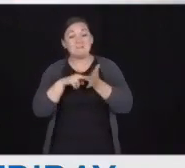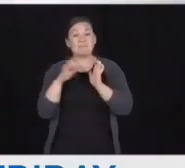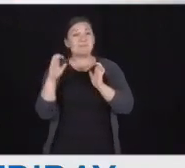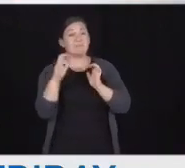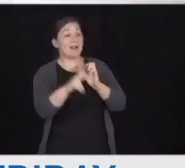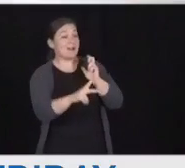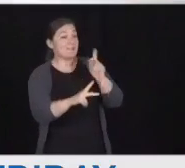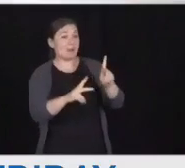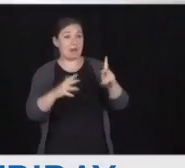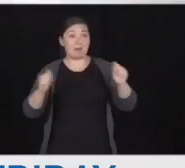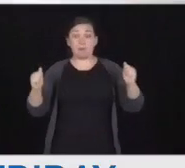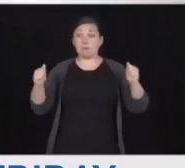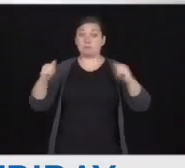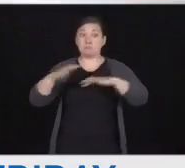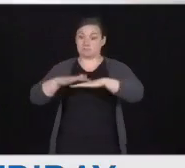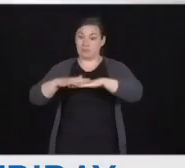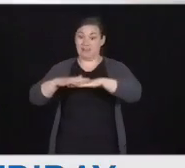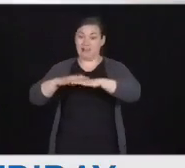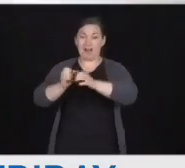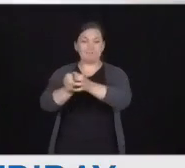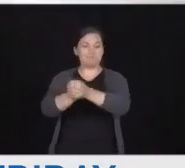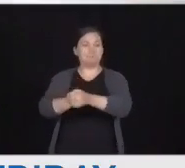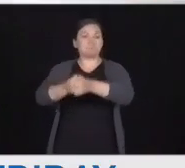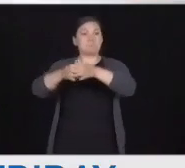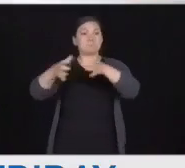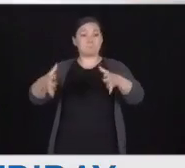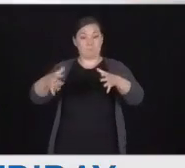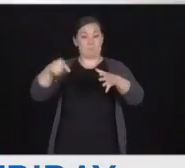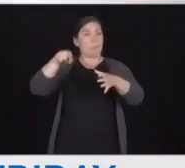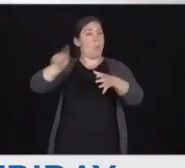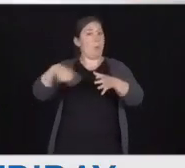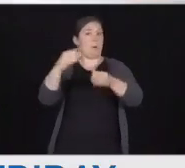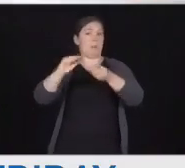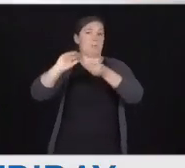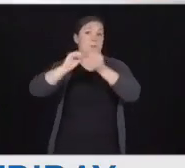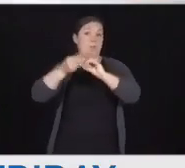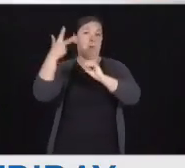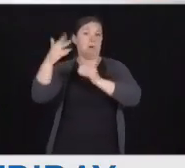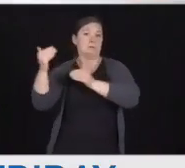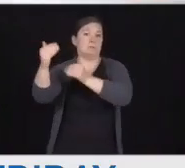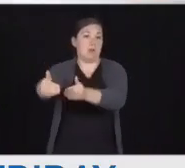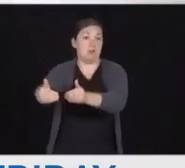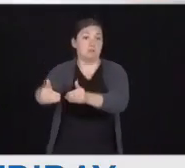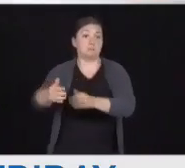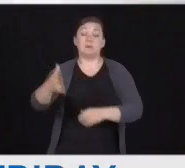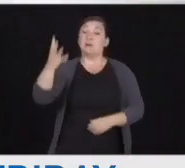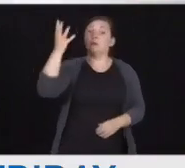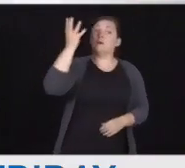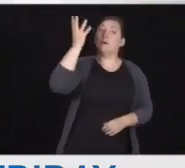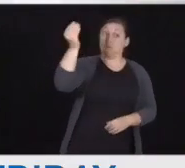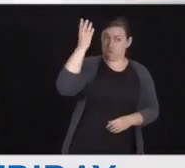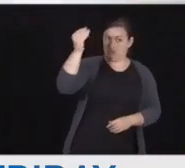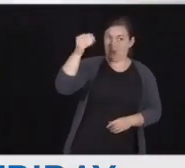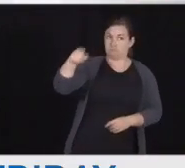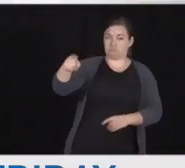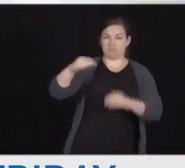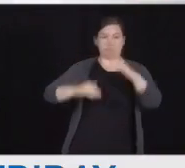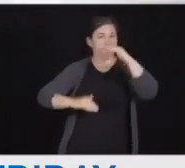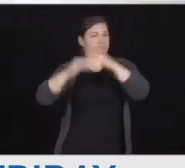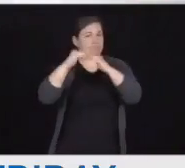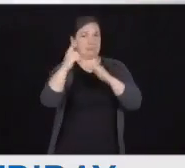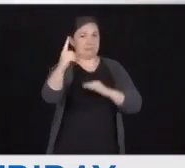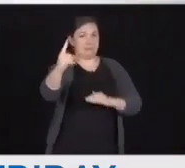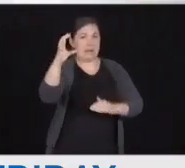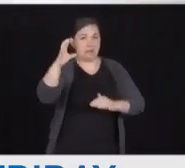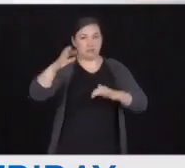to our economic restart. Nearly all businesses and public spaces will be allowed to open their doors safely. So today, I'm